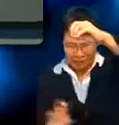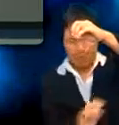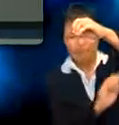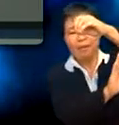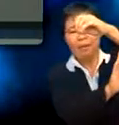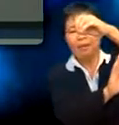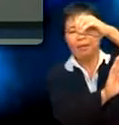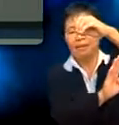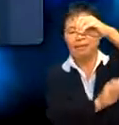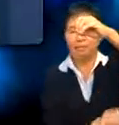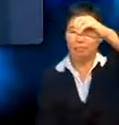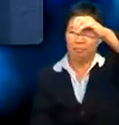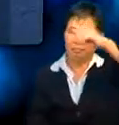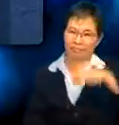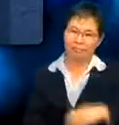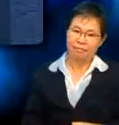A.